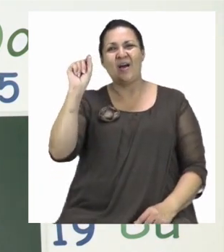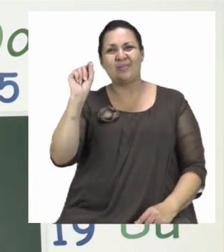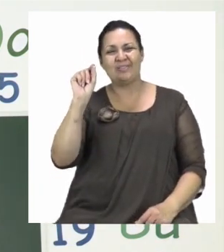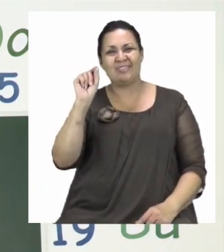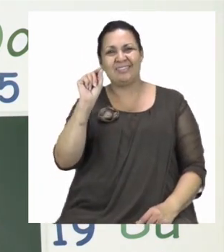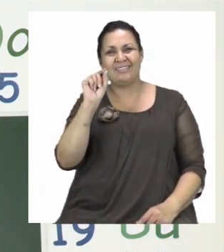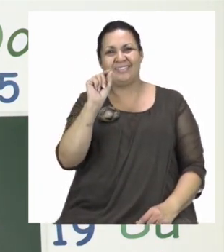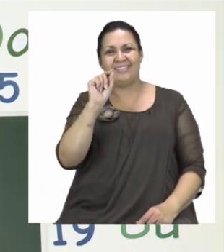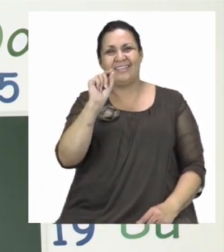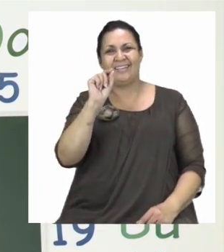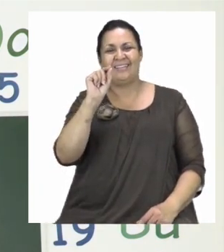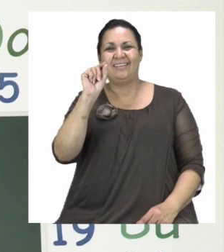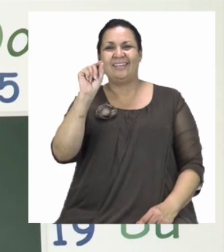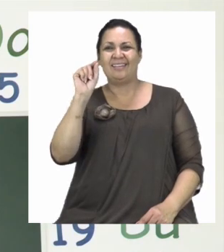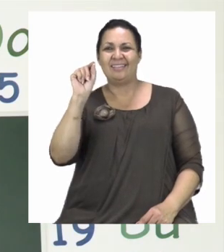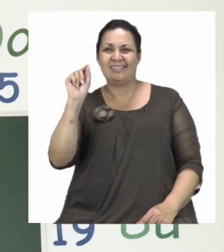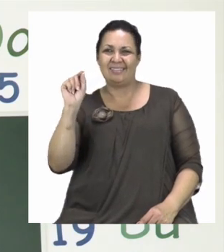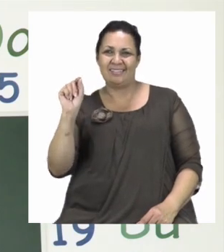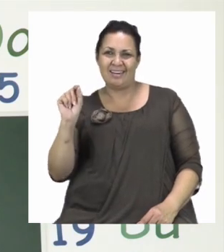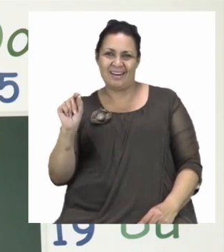1,